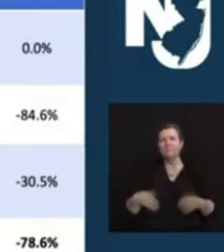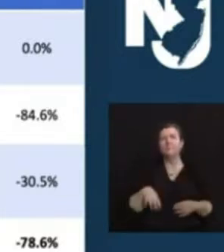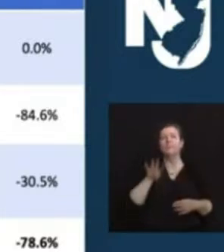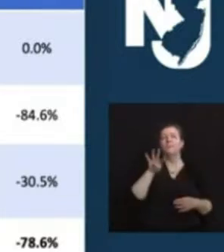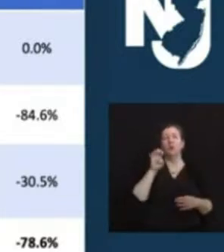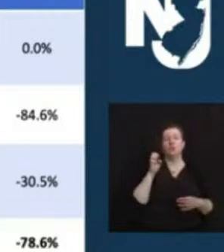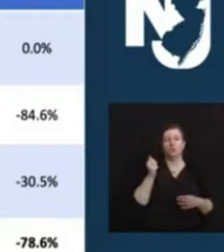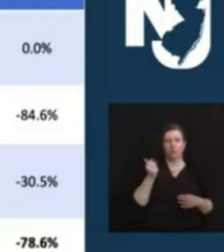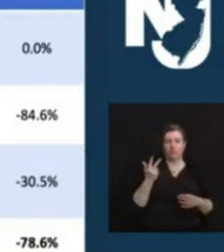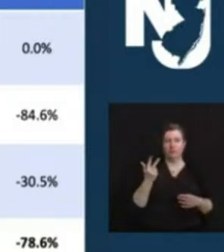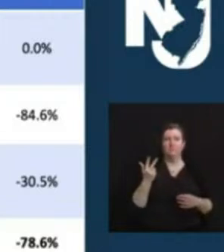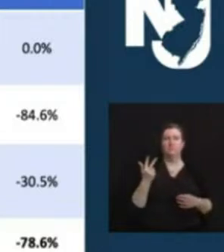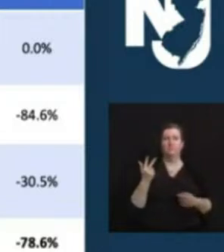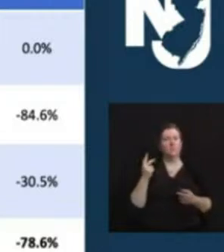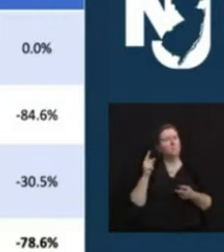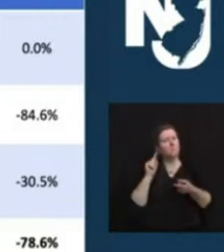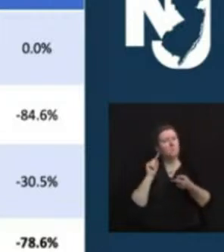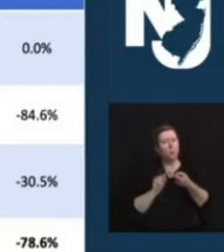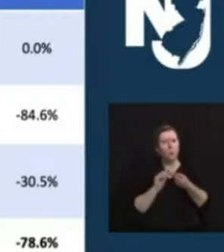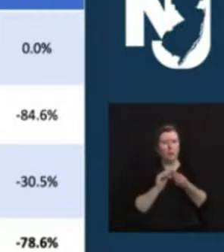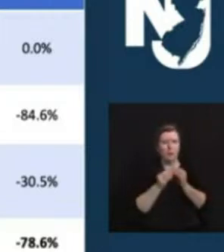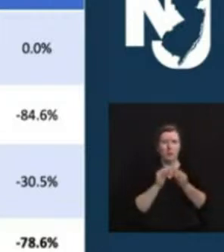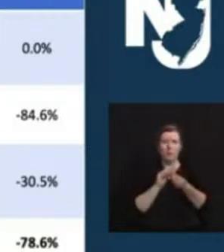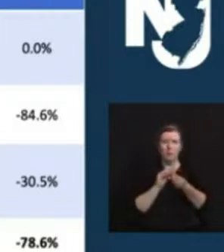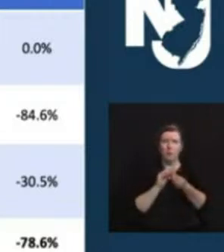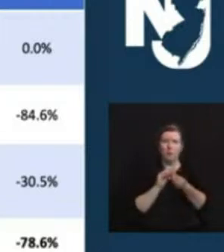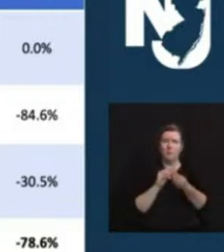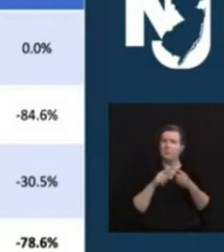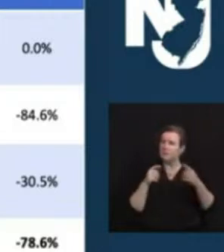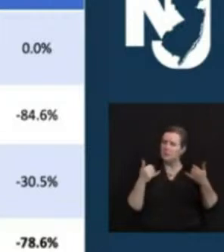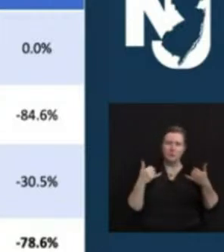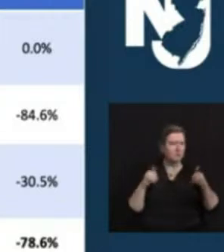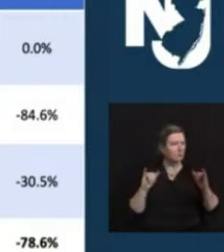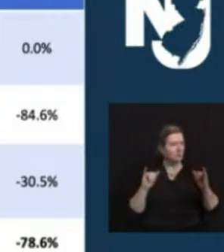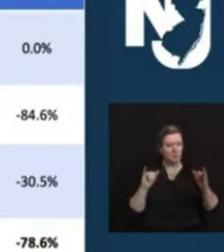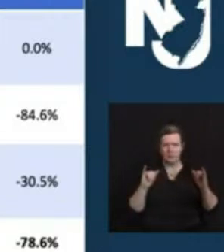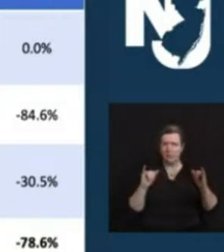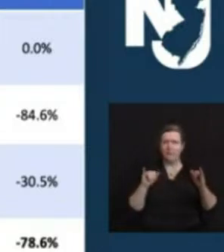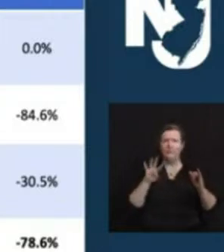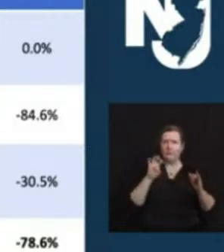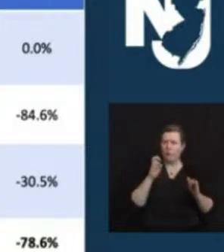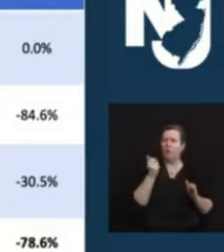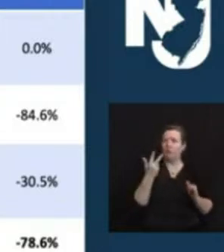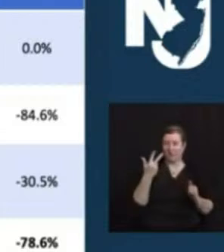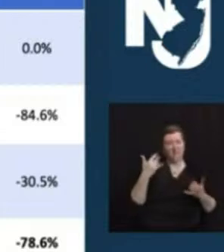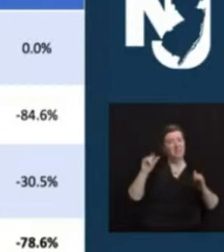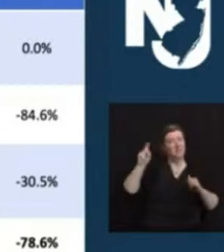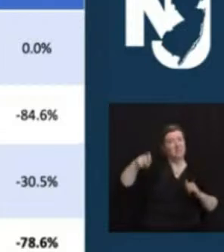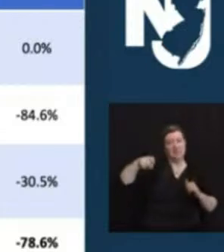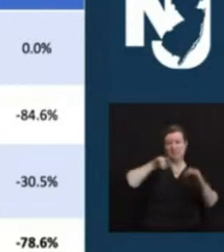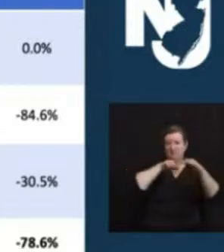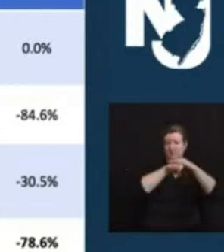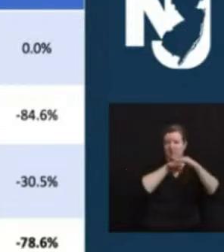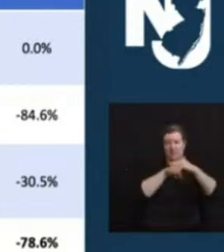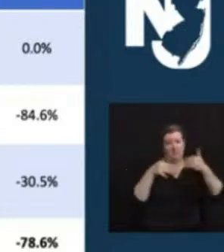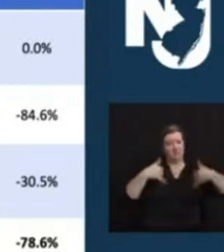too many, but it's a whole lot better than 231,000. We have closed 99.99% of what we uncovered in